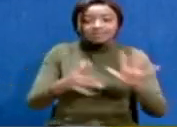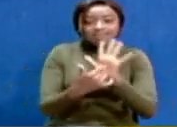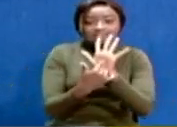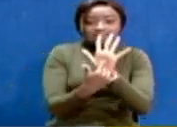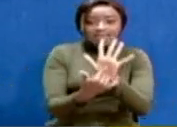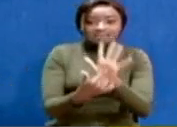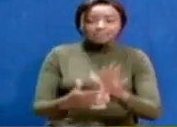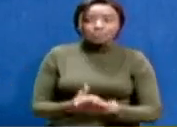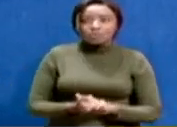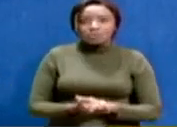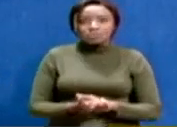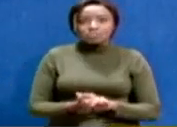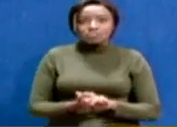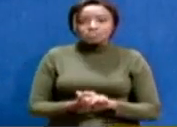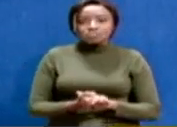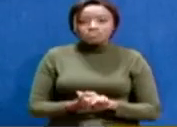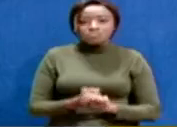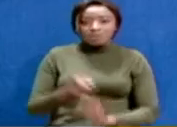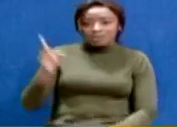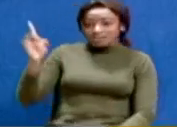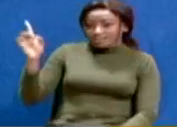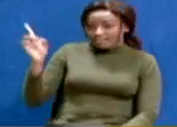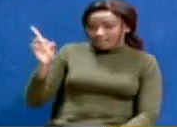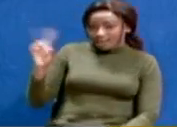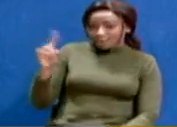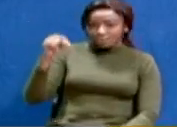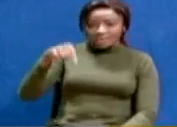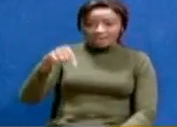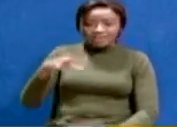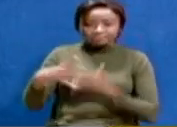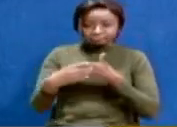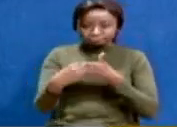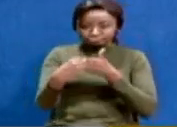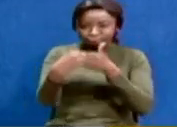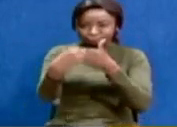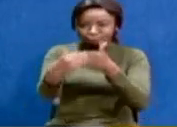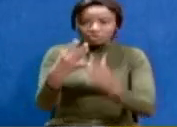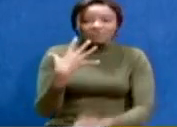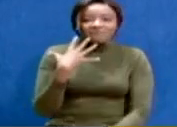leads with 1,546, accounting for